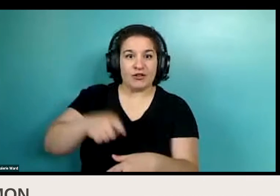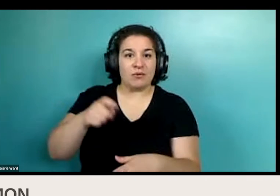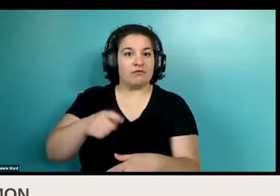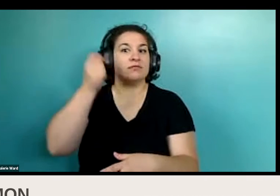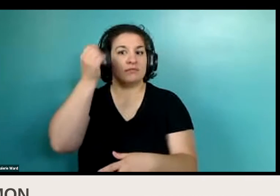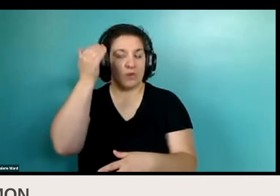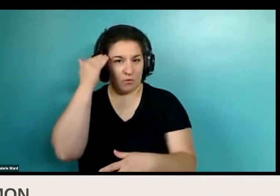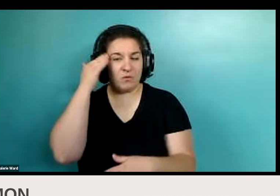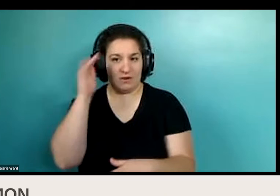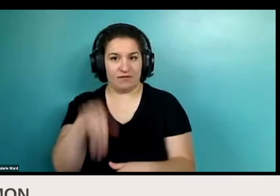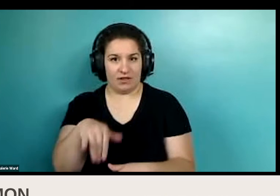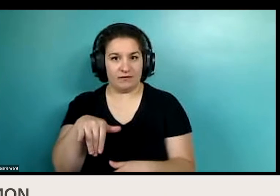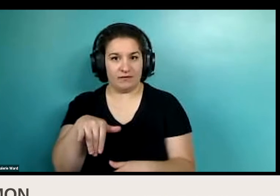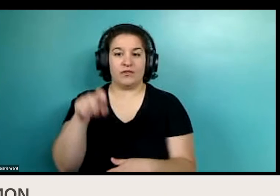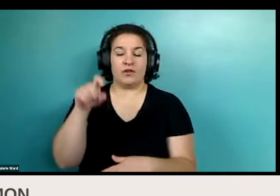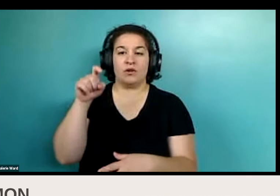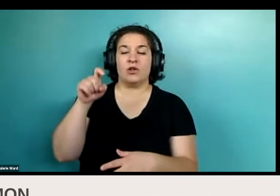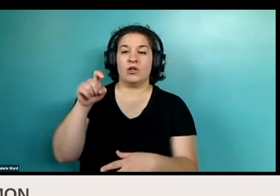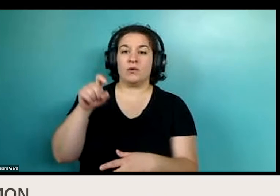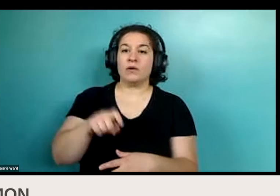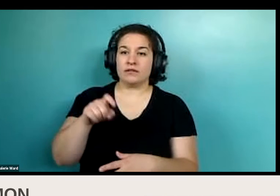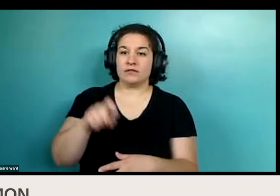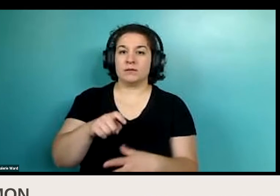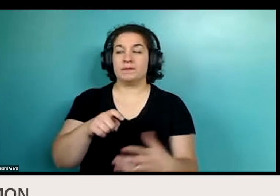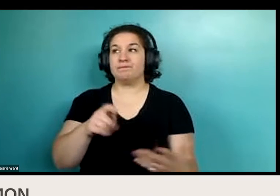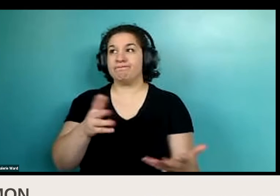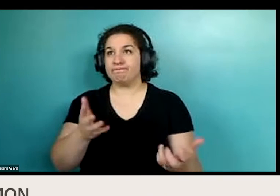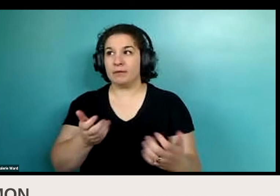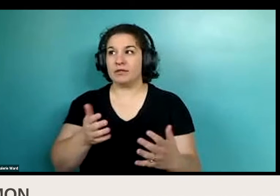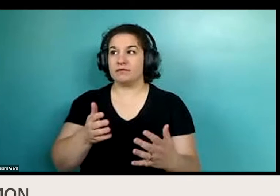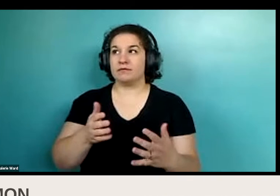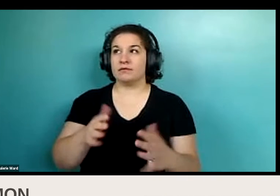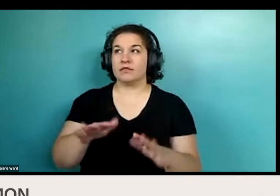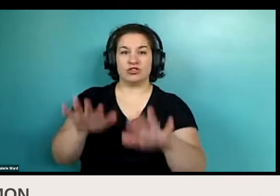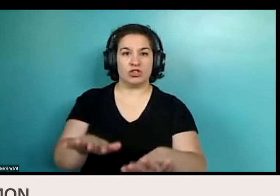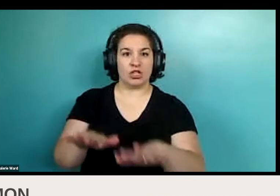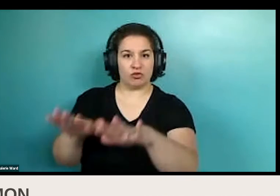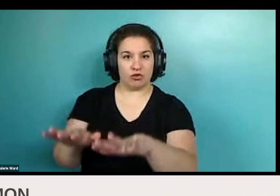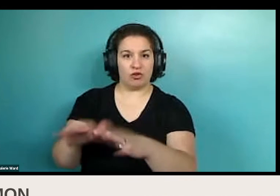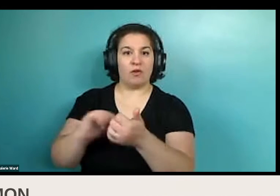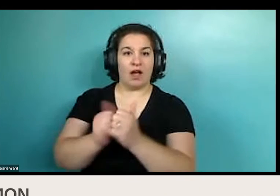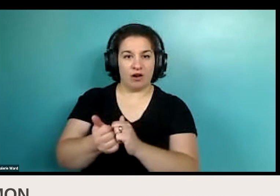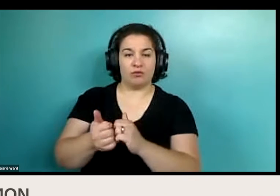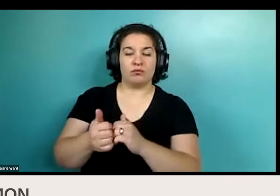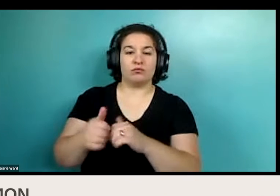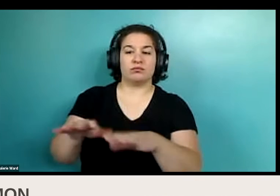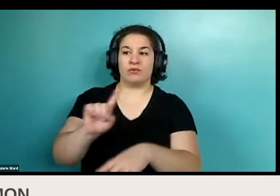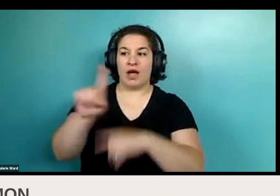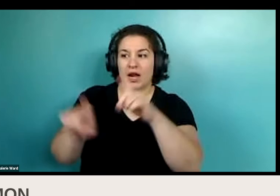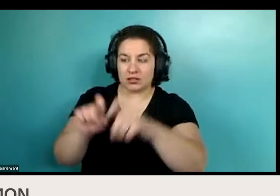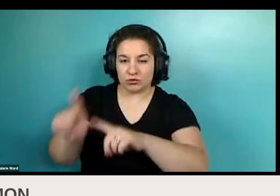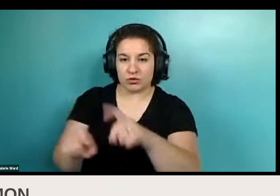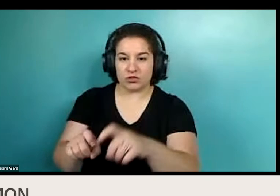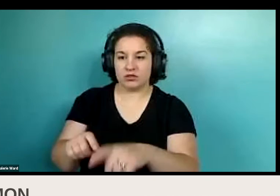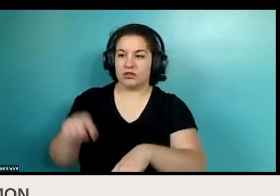be aware of that, and you have to be, I want to say, gentle with how you kind of ask them questions, because you can't just walk up to them and tell them that